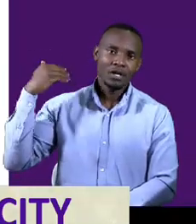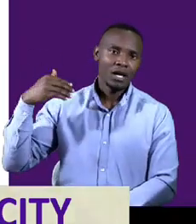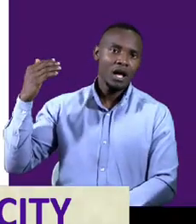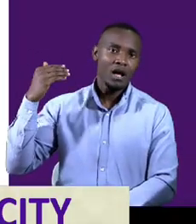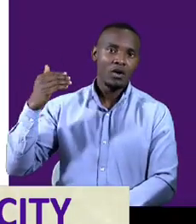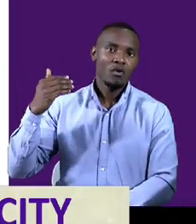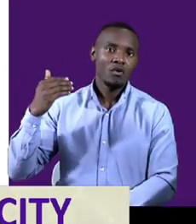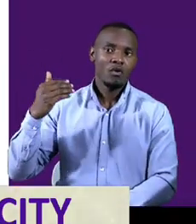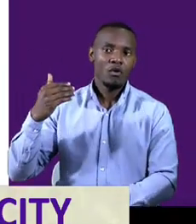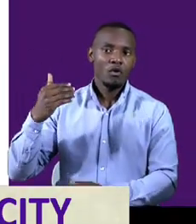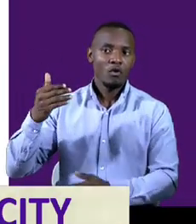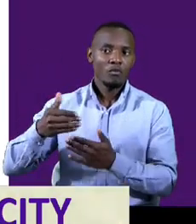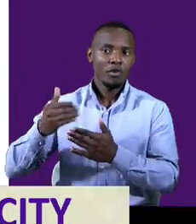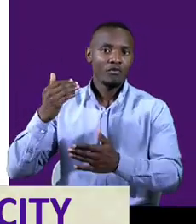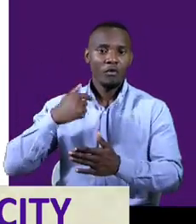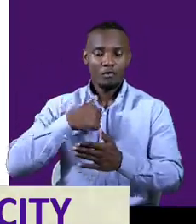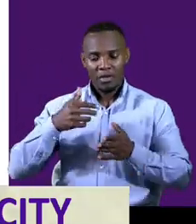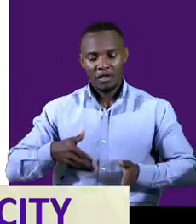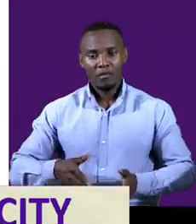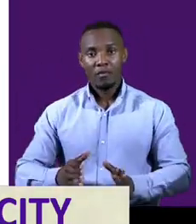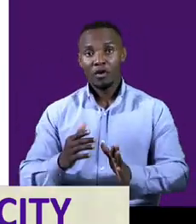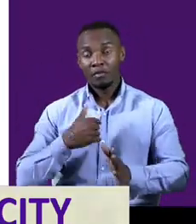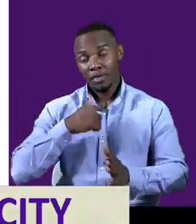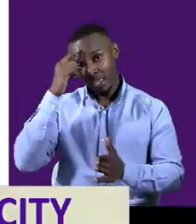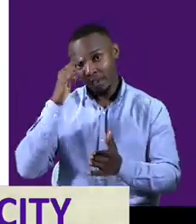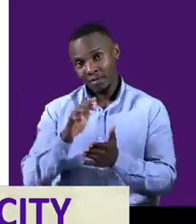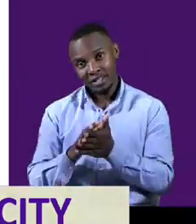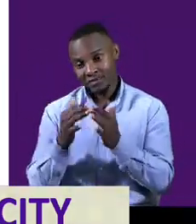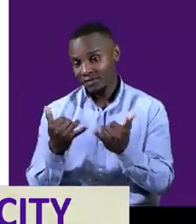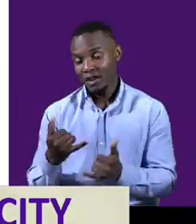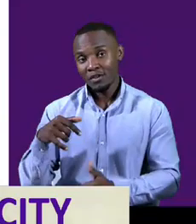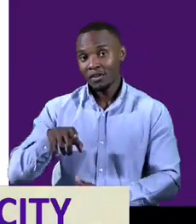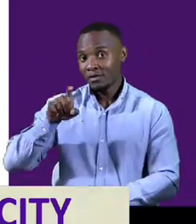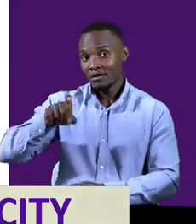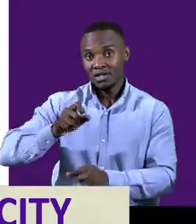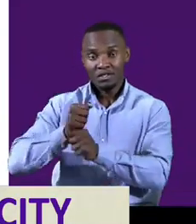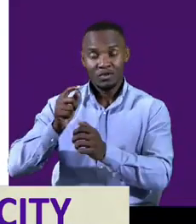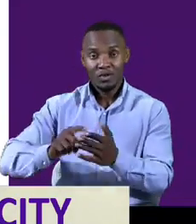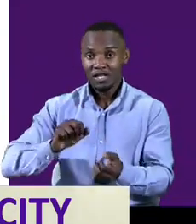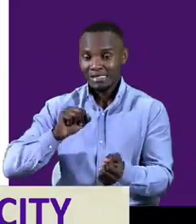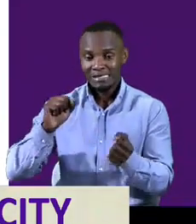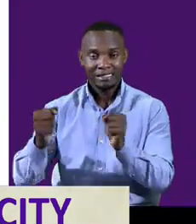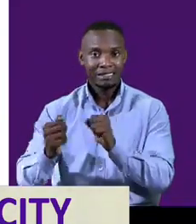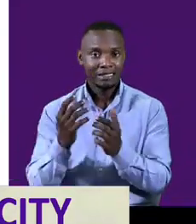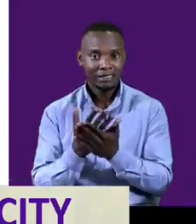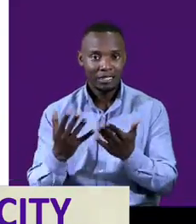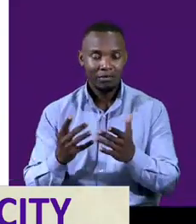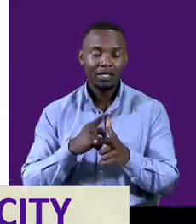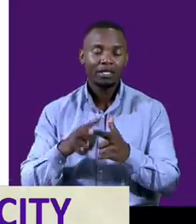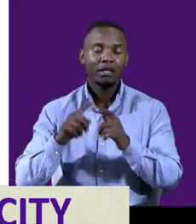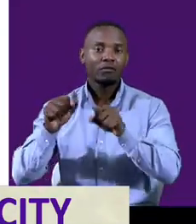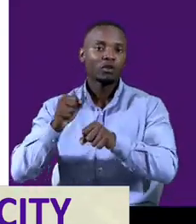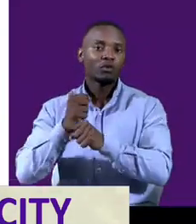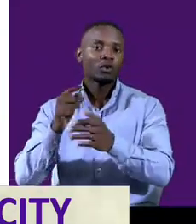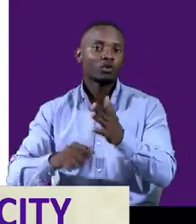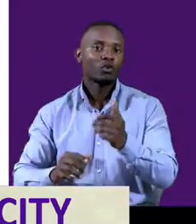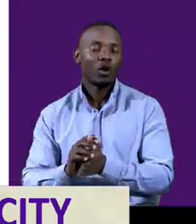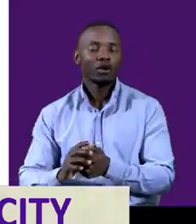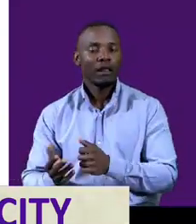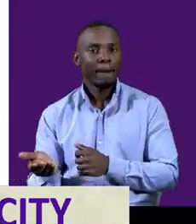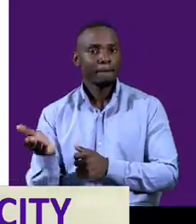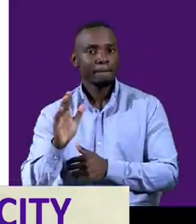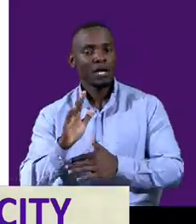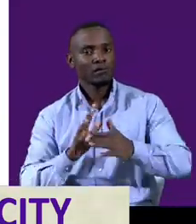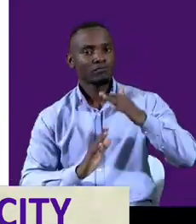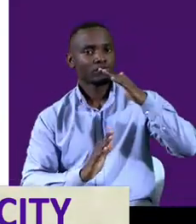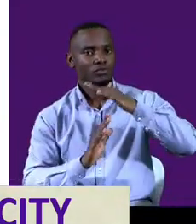I was born. So I think it is high time for them to do something so that they are back to the top and